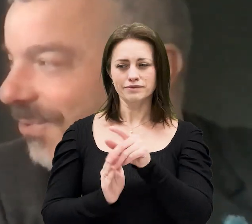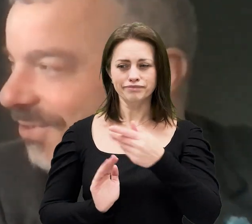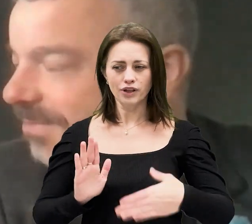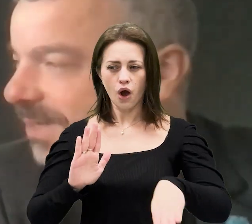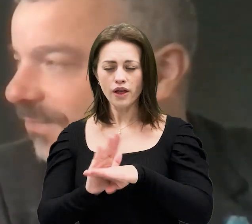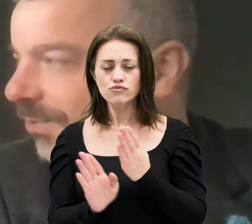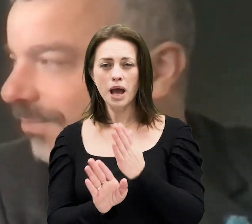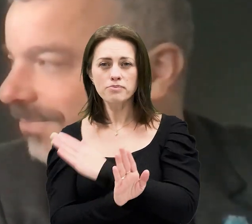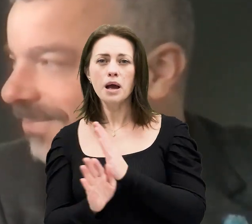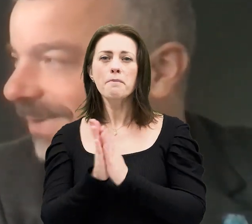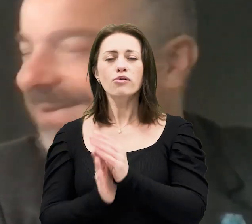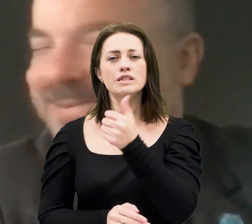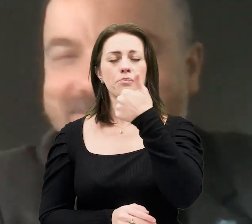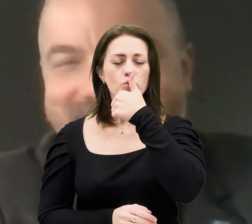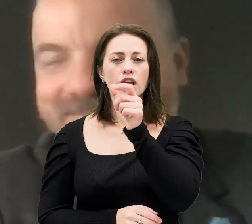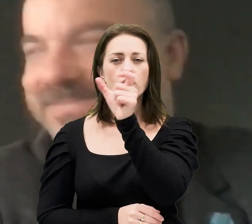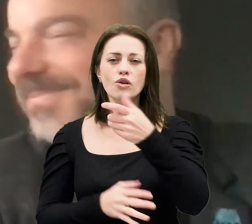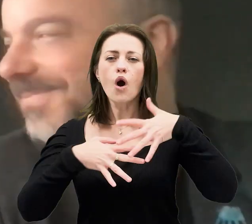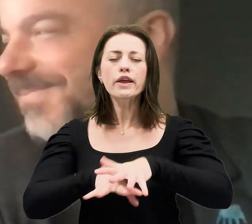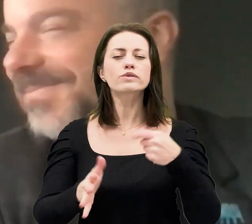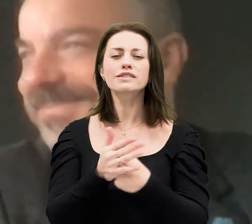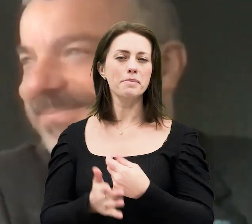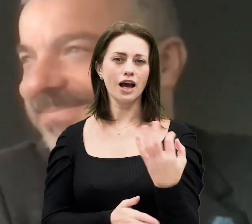the inclusion means for you?